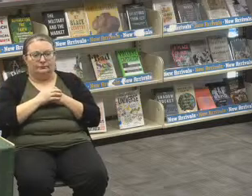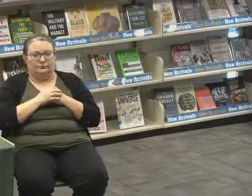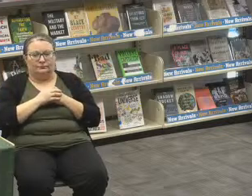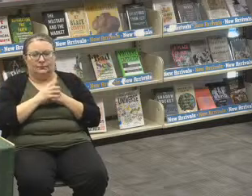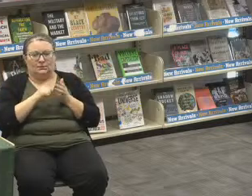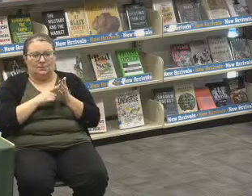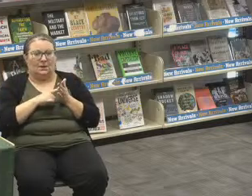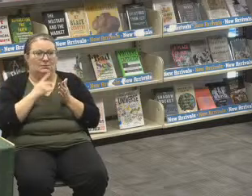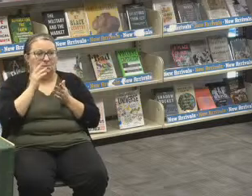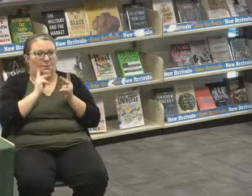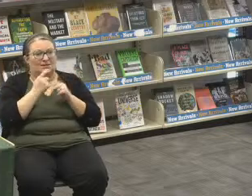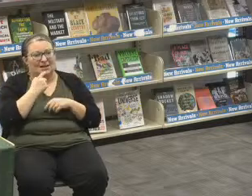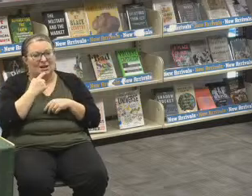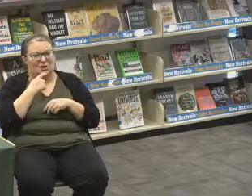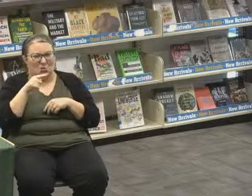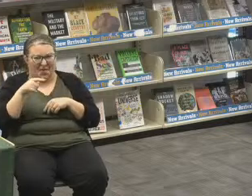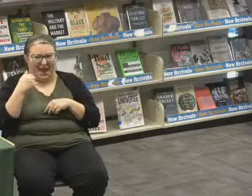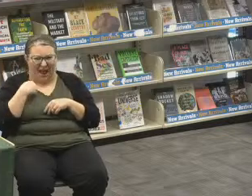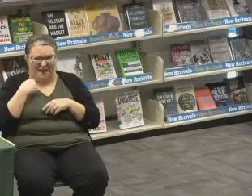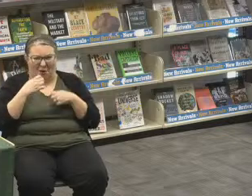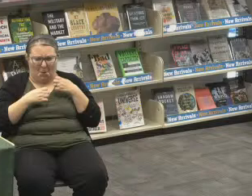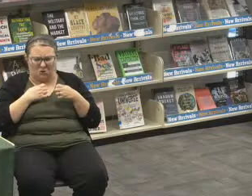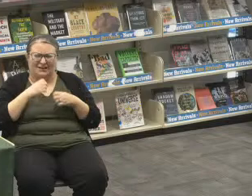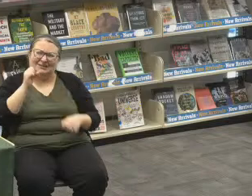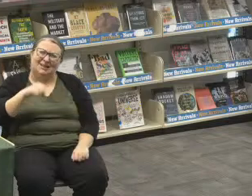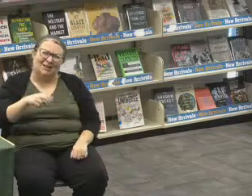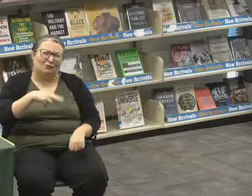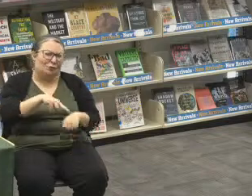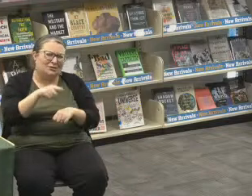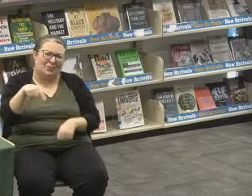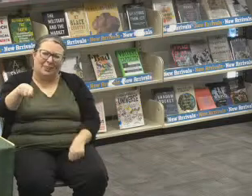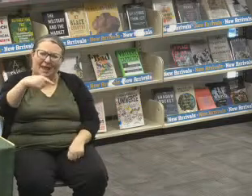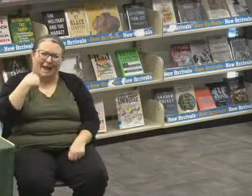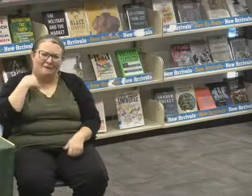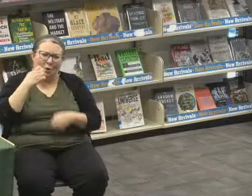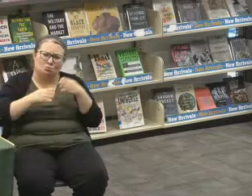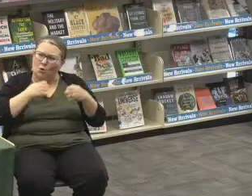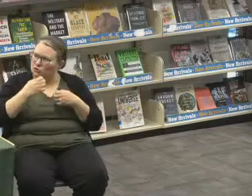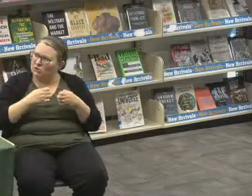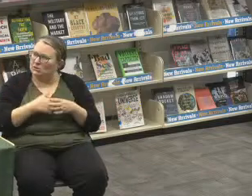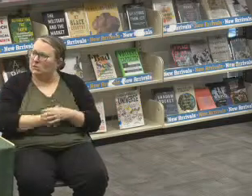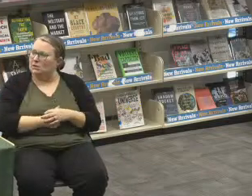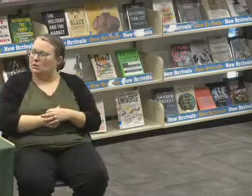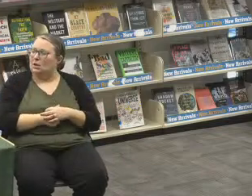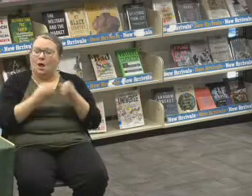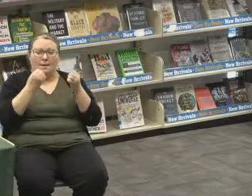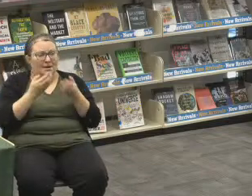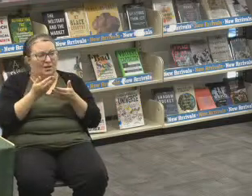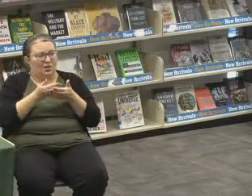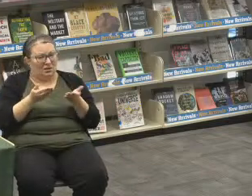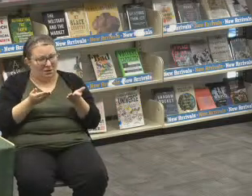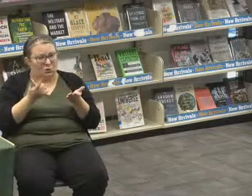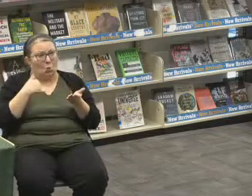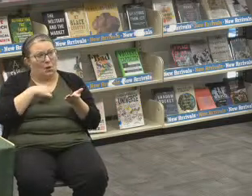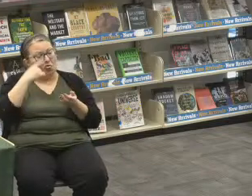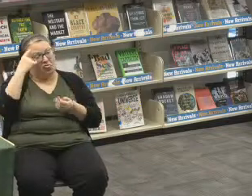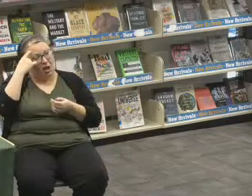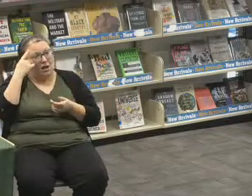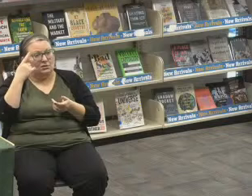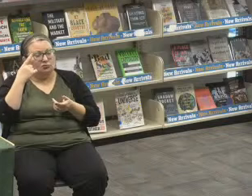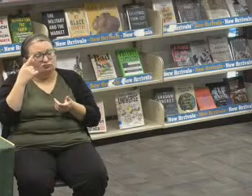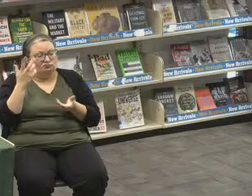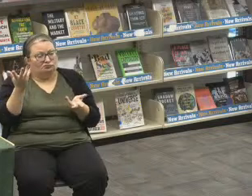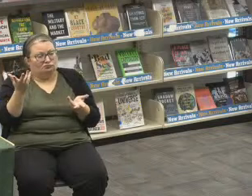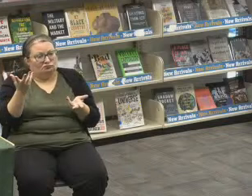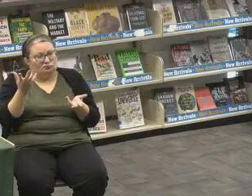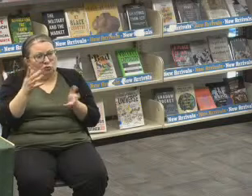every once in a while, you hear people say, do they even have them? Of course they have emotions. But many of the things that we think of as